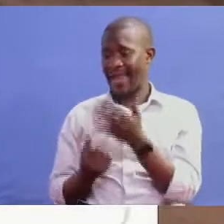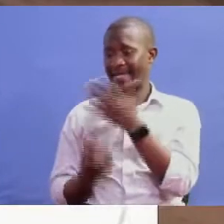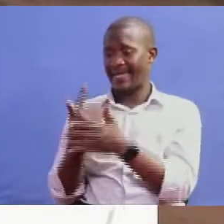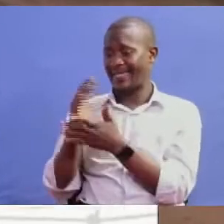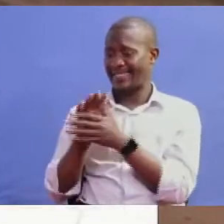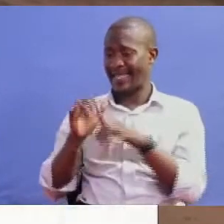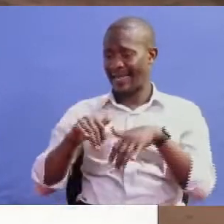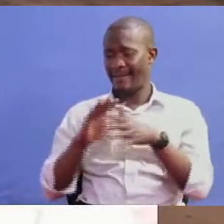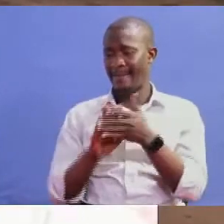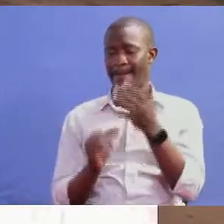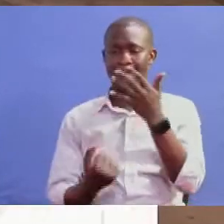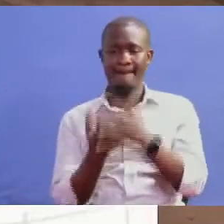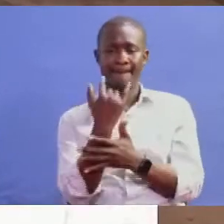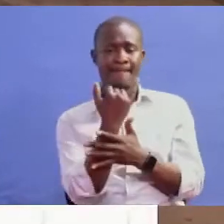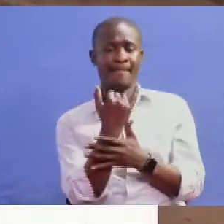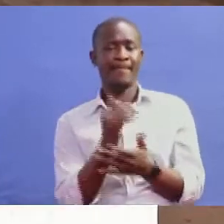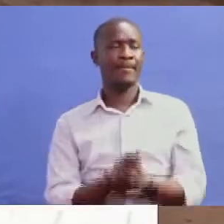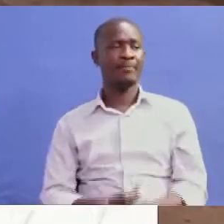agricultural productivity.